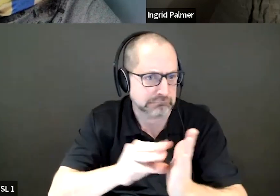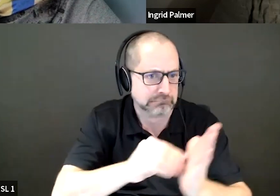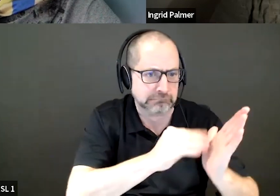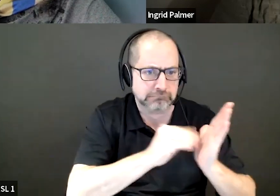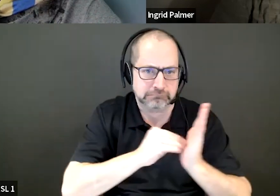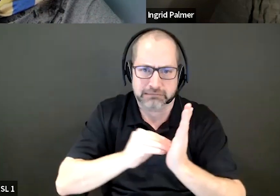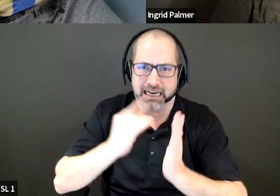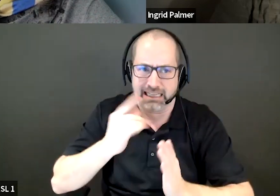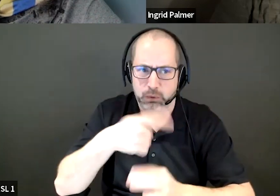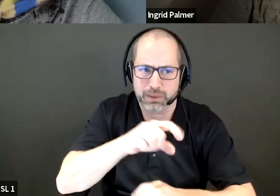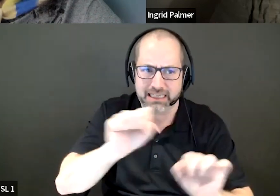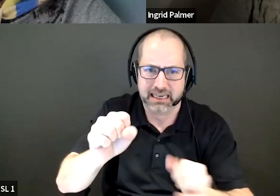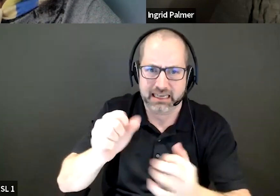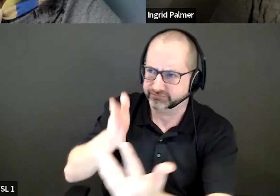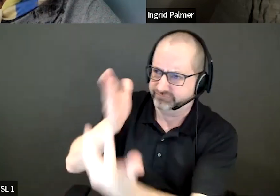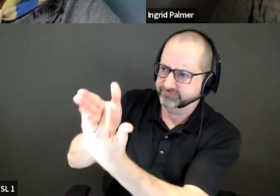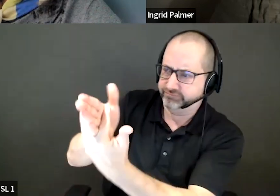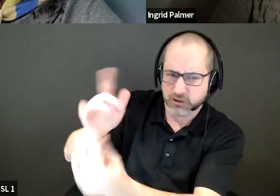break through that thinking and